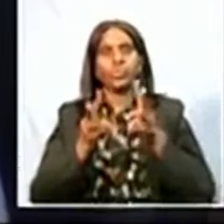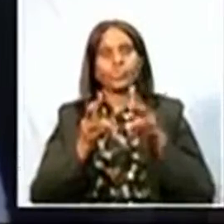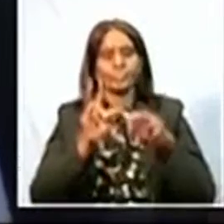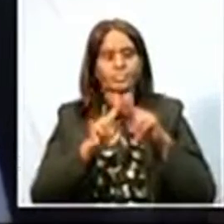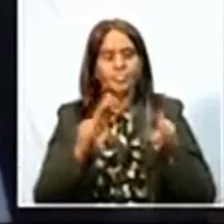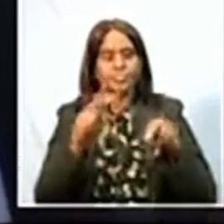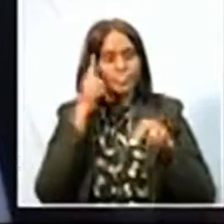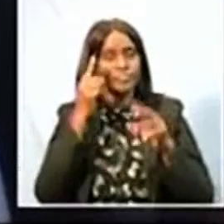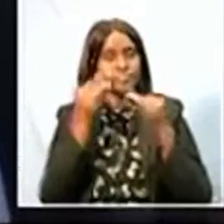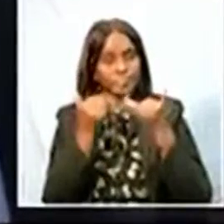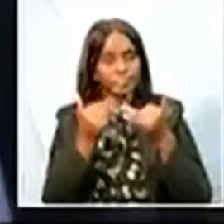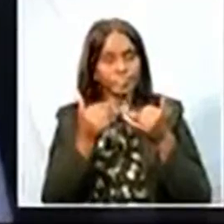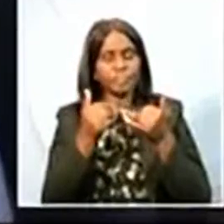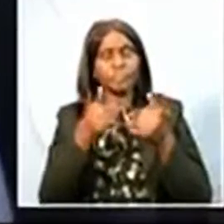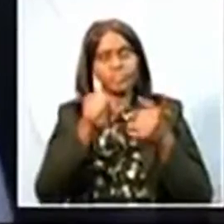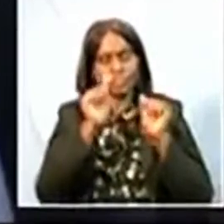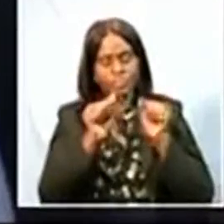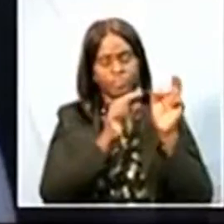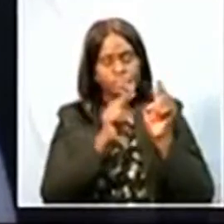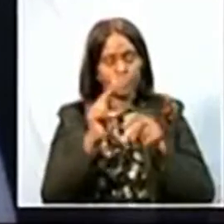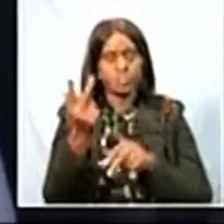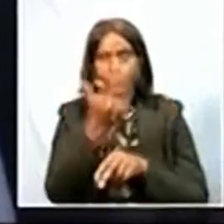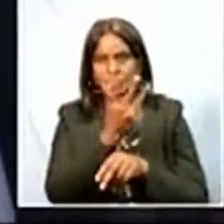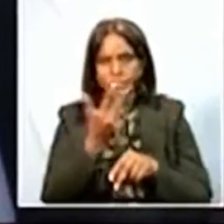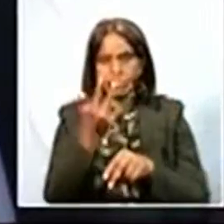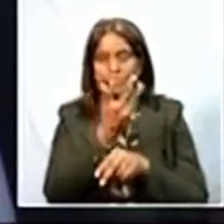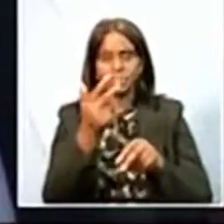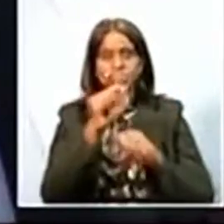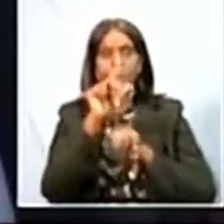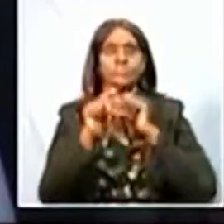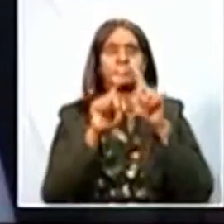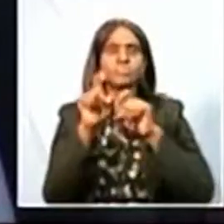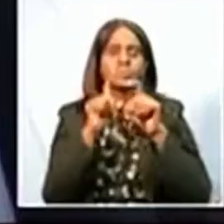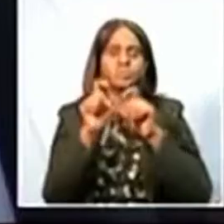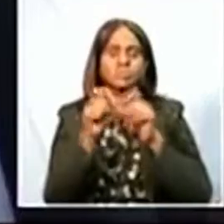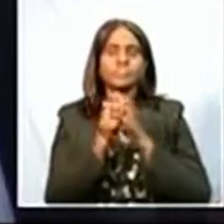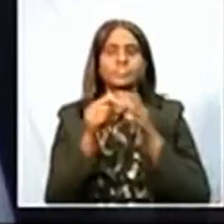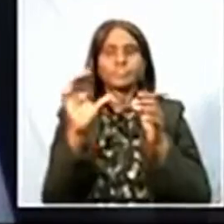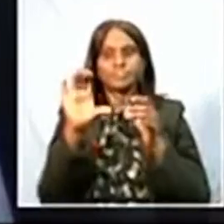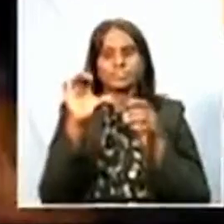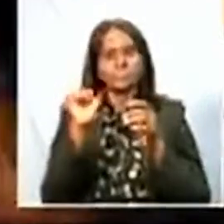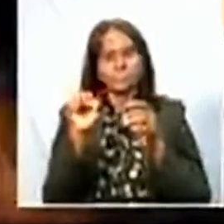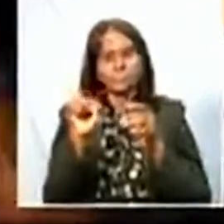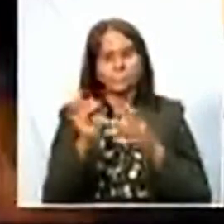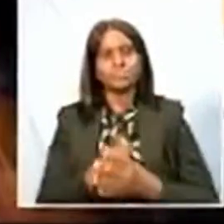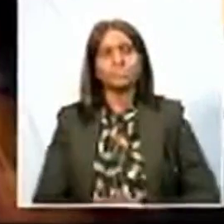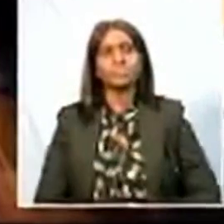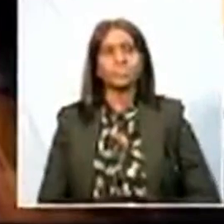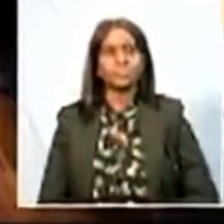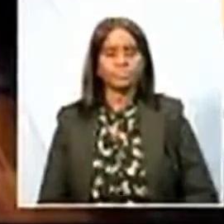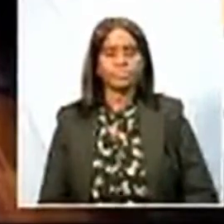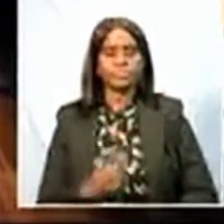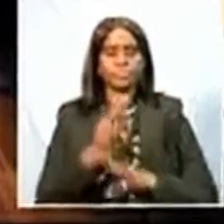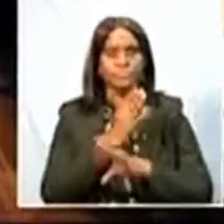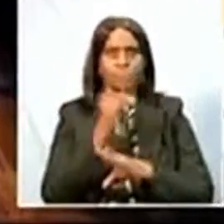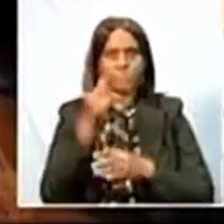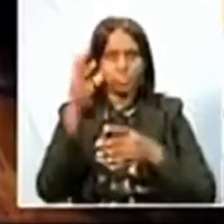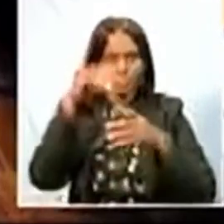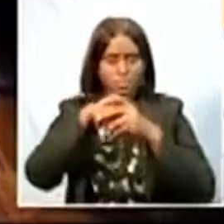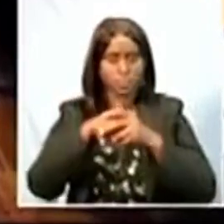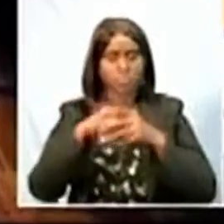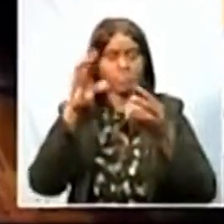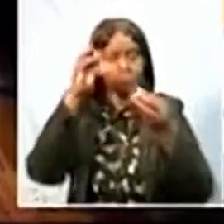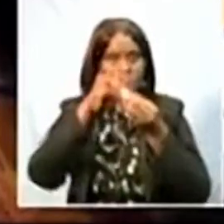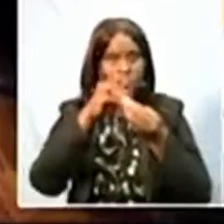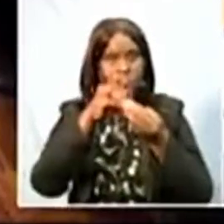Chair, for now, they can respond to those 3 questions. Council Secretary, before you come in,